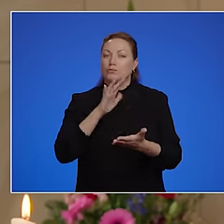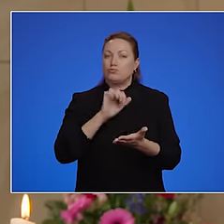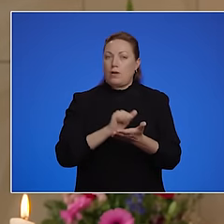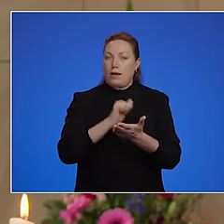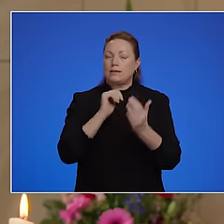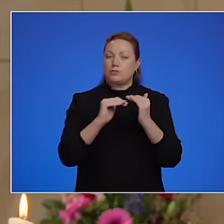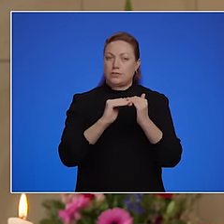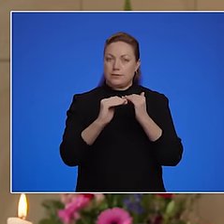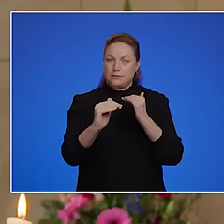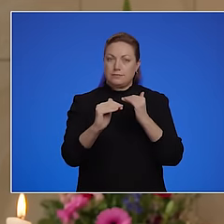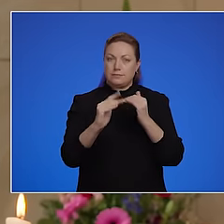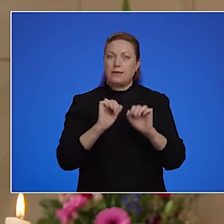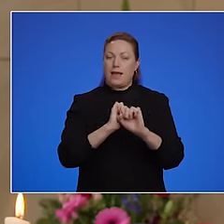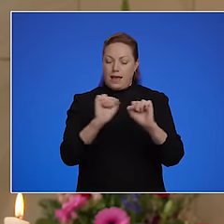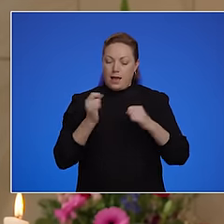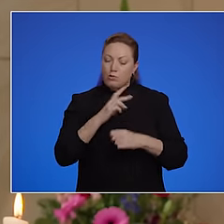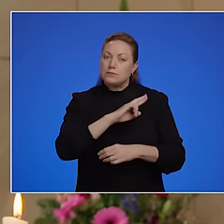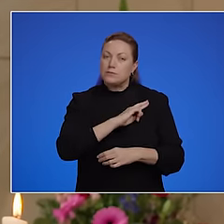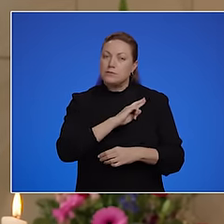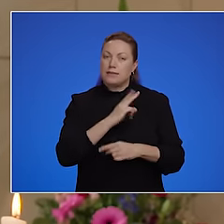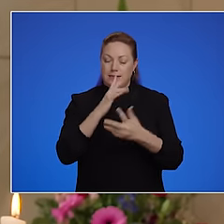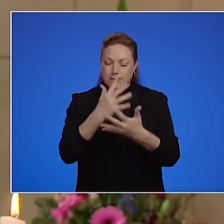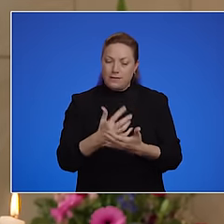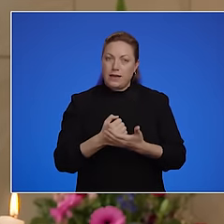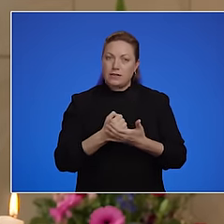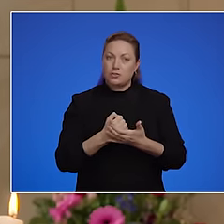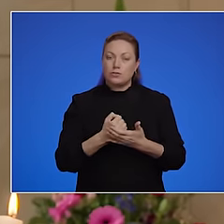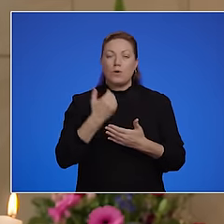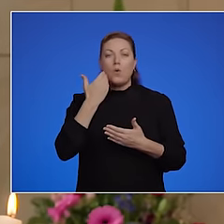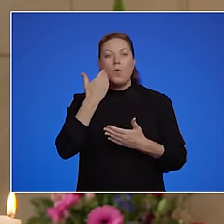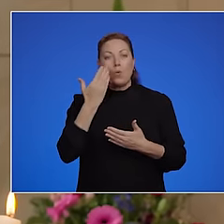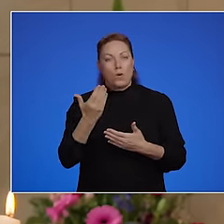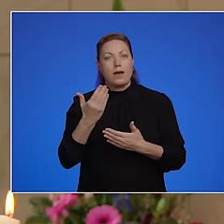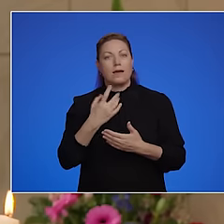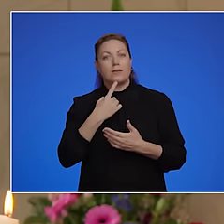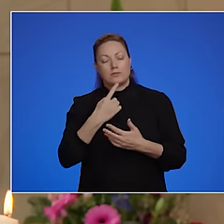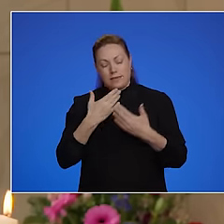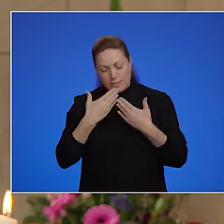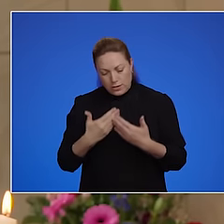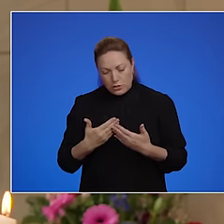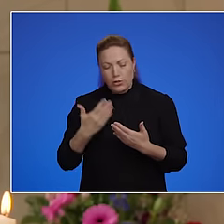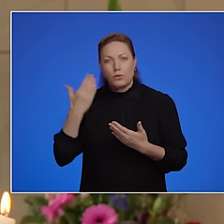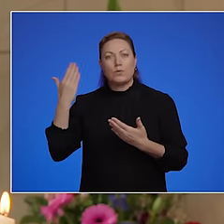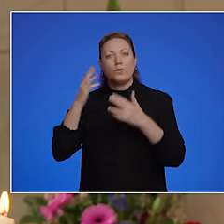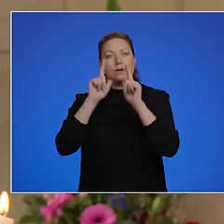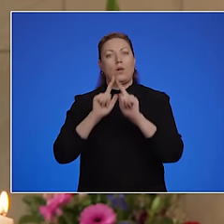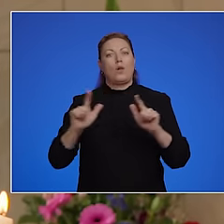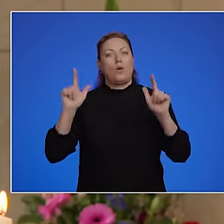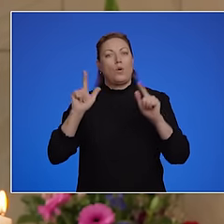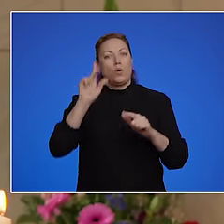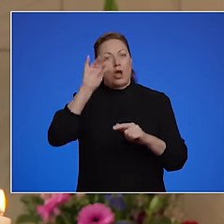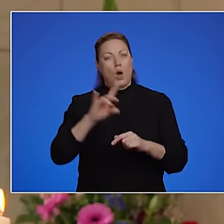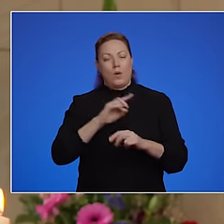right and just. It is truly right and just, our duty and our salvation, always and everywhere to give you